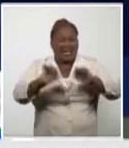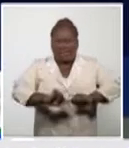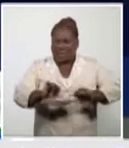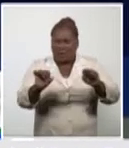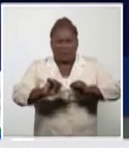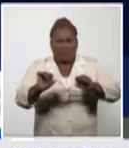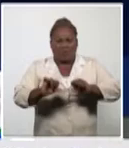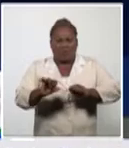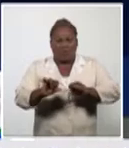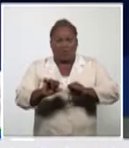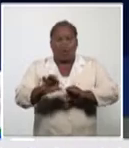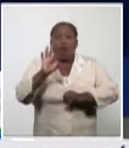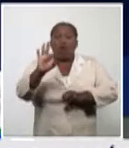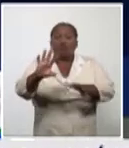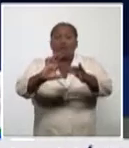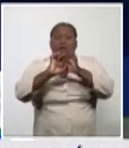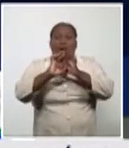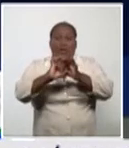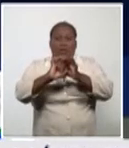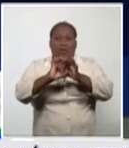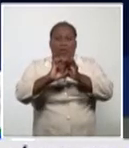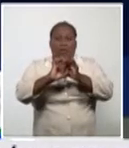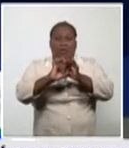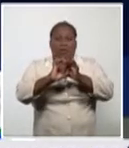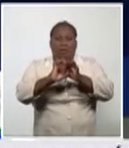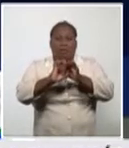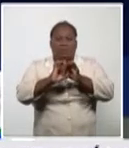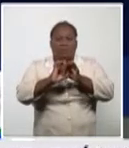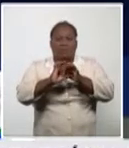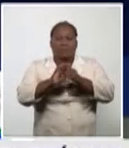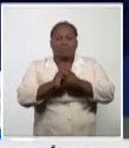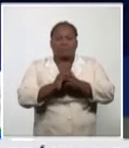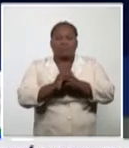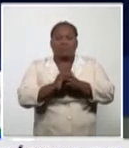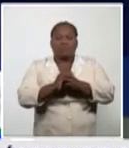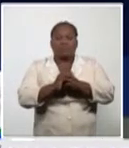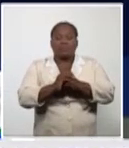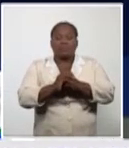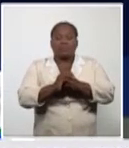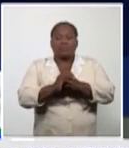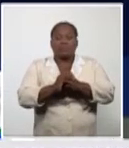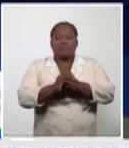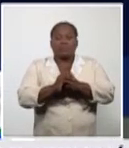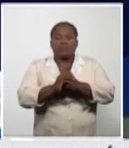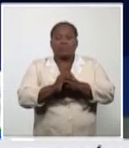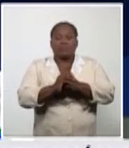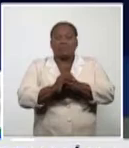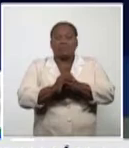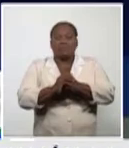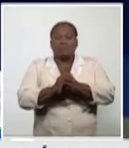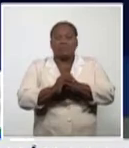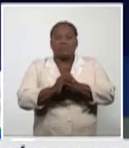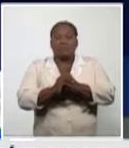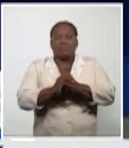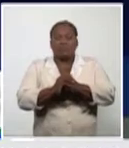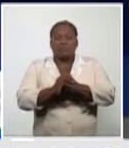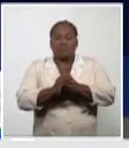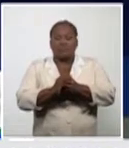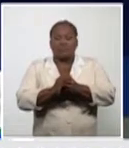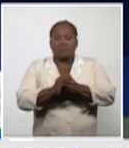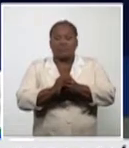We should also say that 67 deaths registered thus far. Our country's case fatality rate now stands